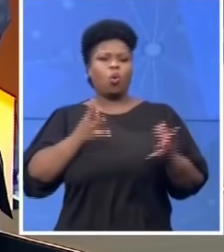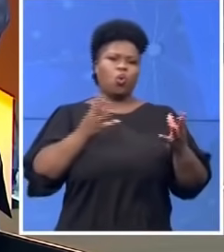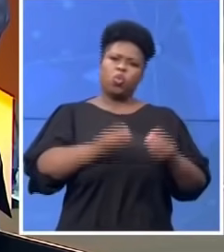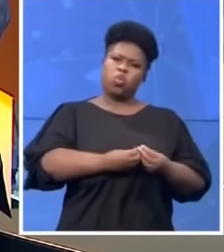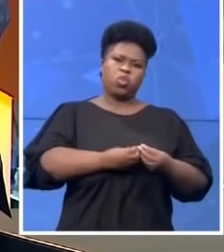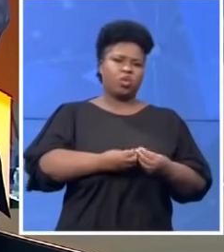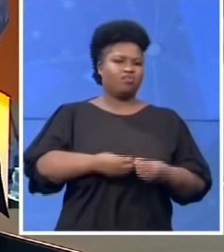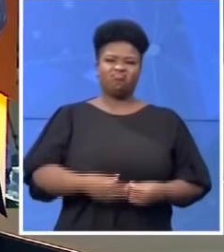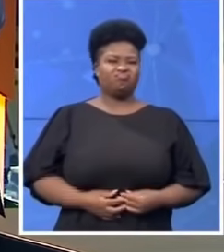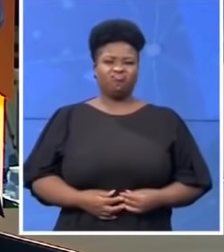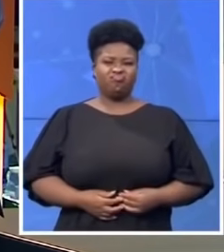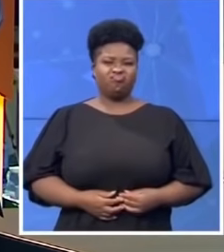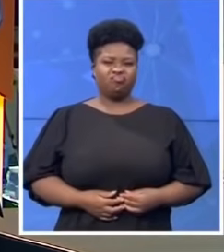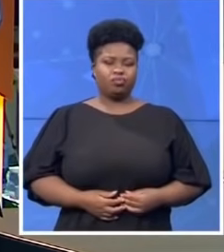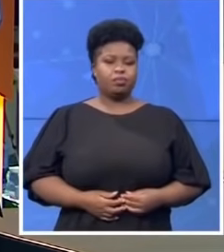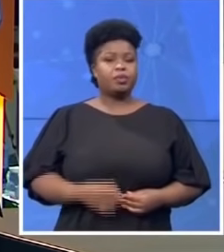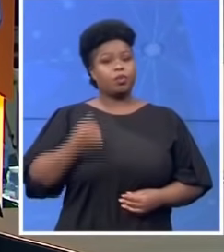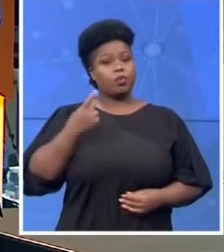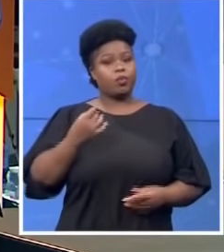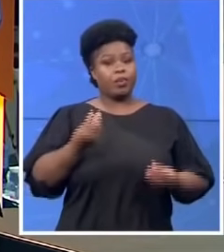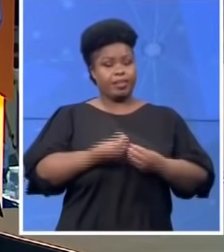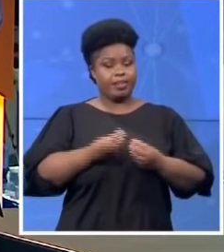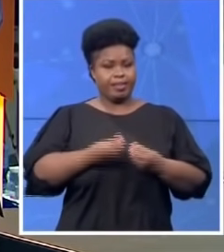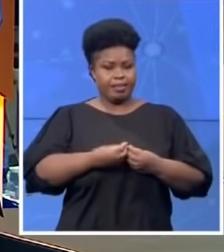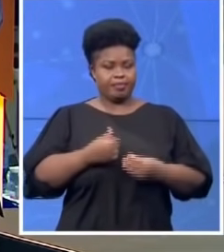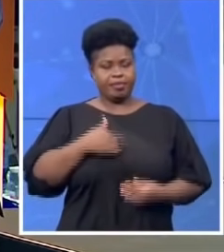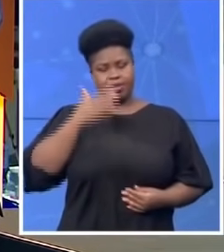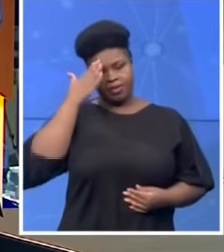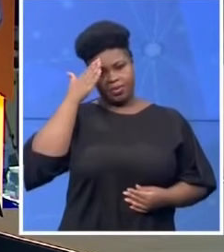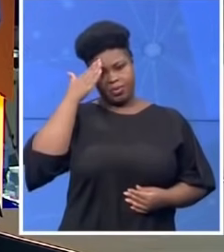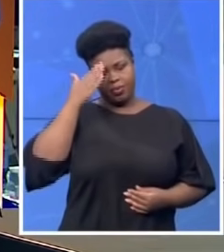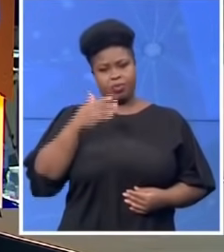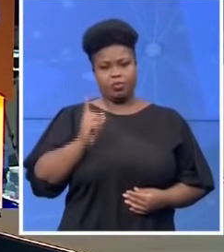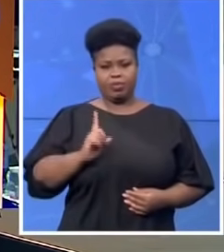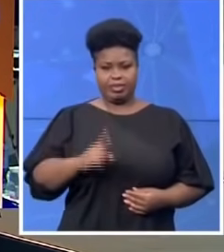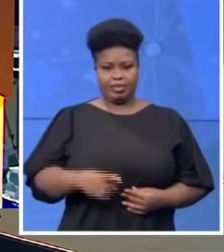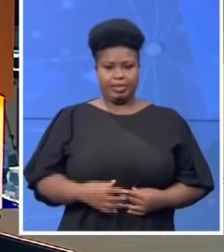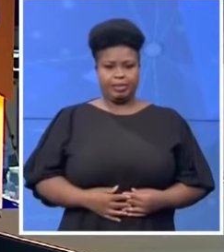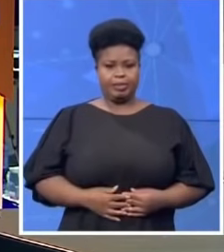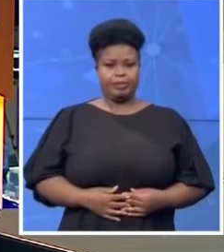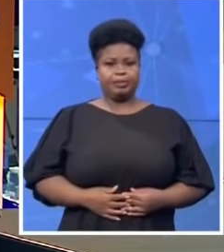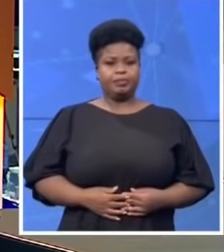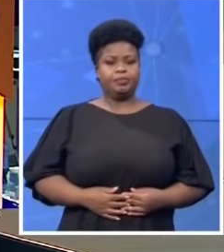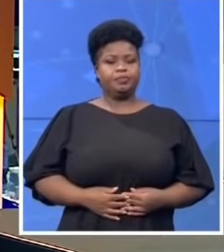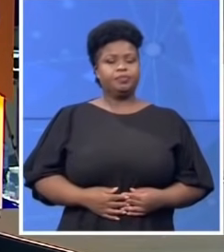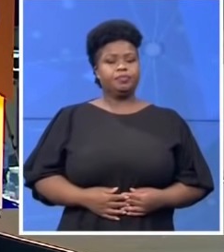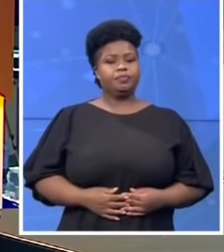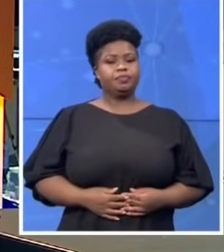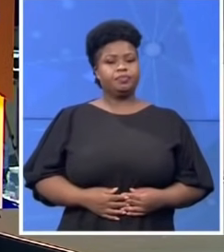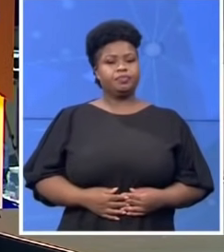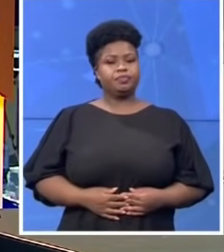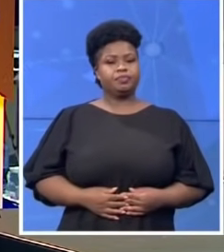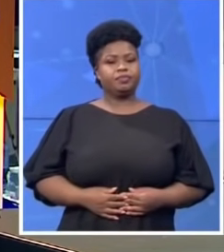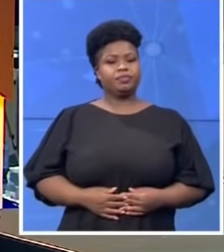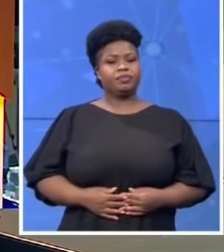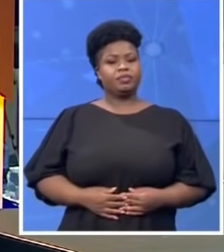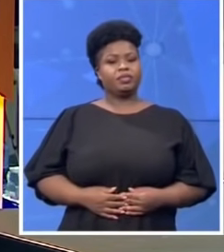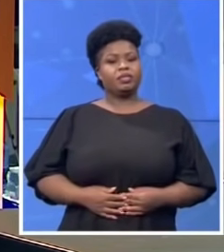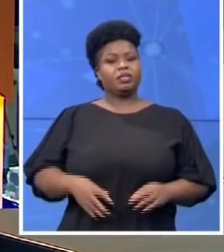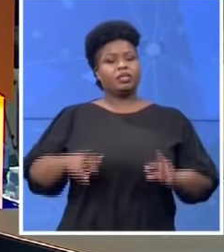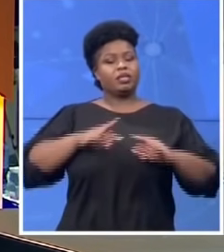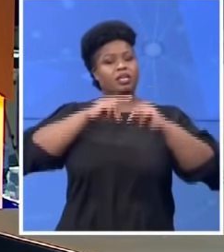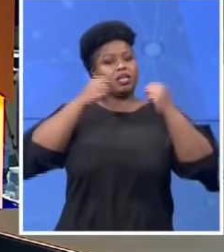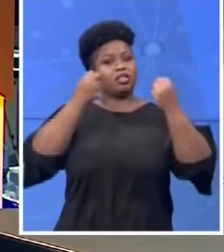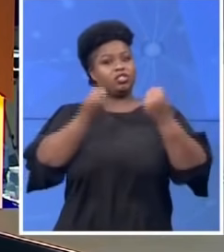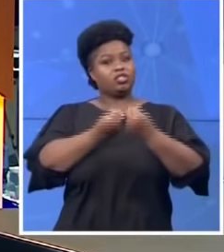one thing I can say, though, is that the reason why the national elections, we only need a small sample